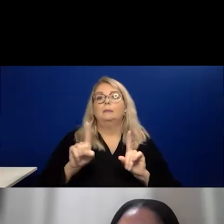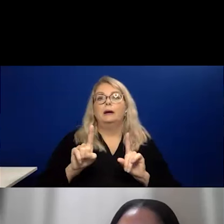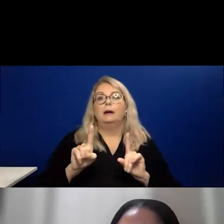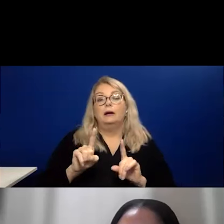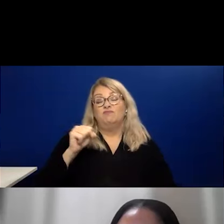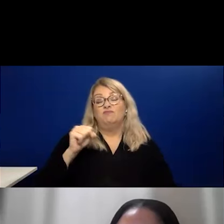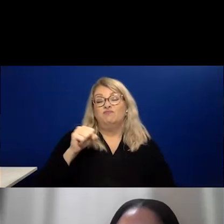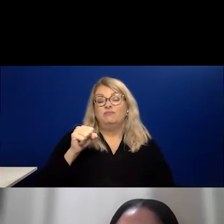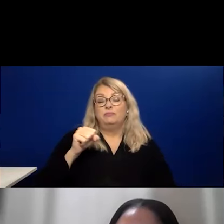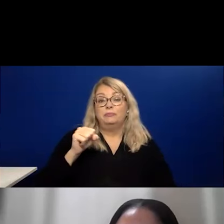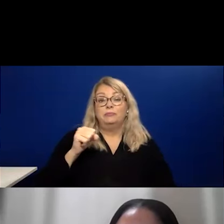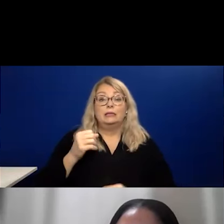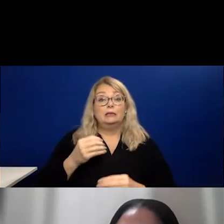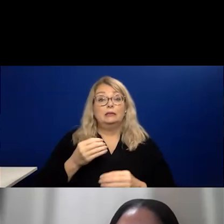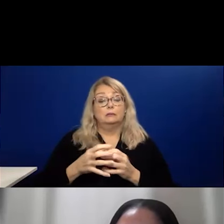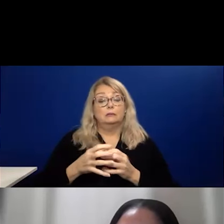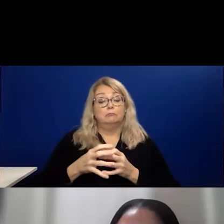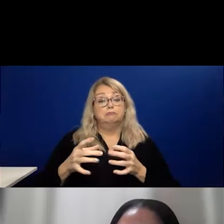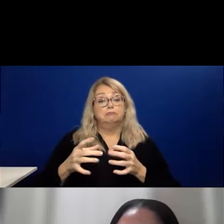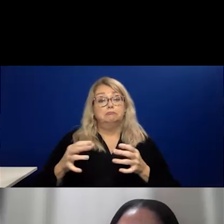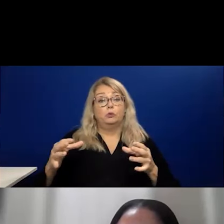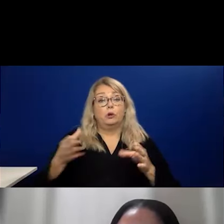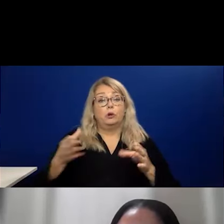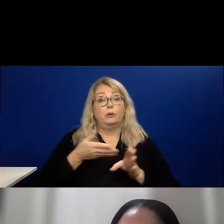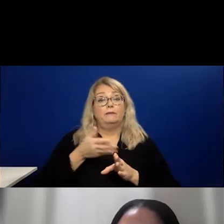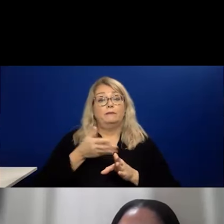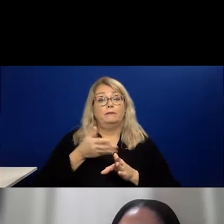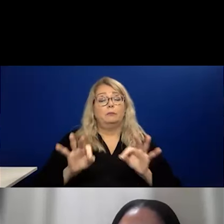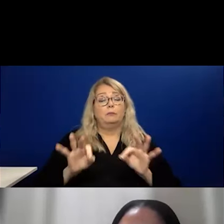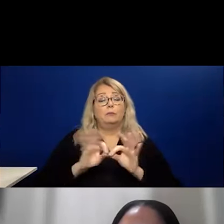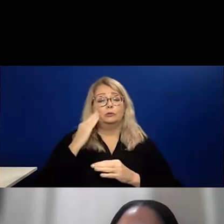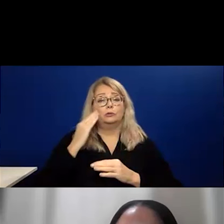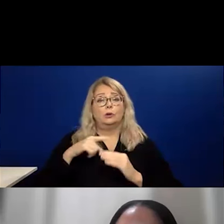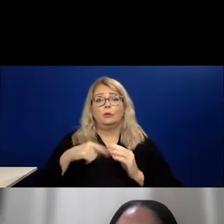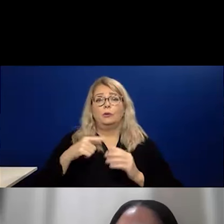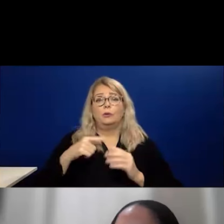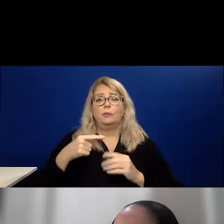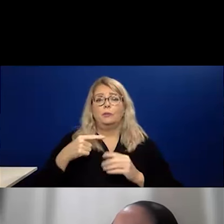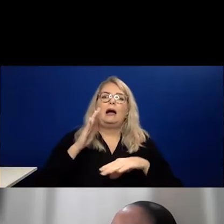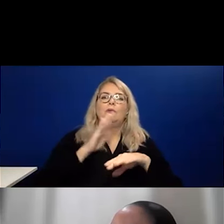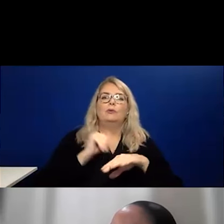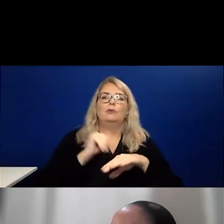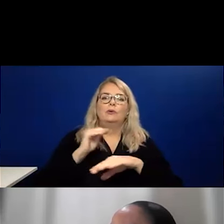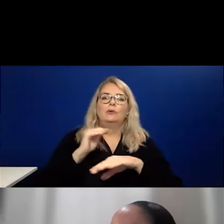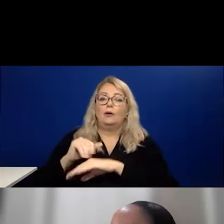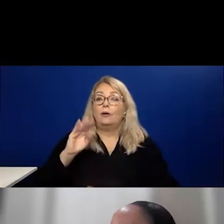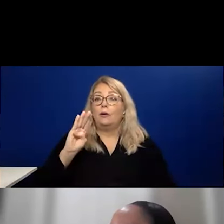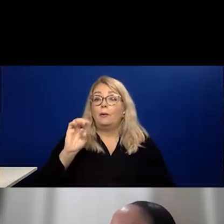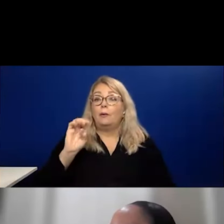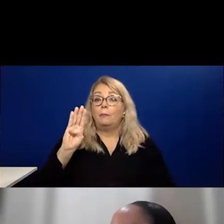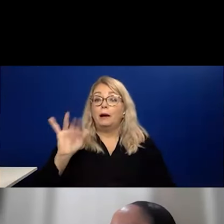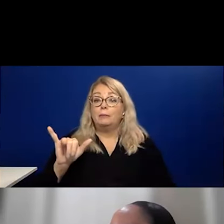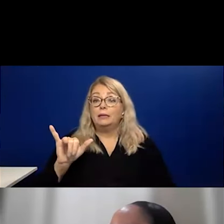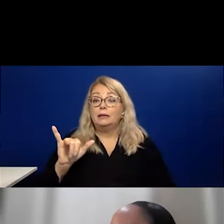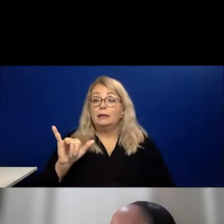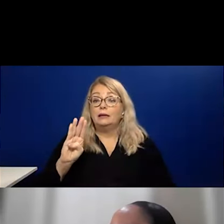it's a growing field. So it's important to know about. I'm just going to call on people here. Is Bobby there? Bobby?